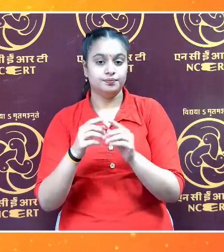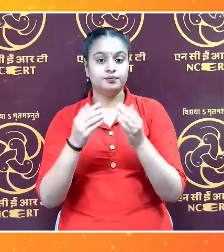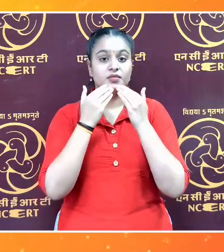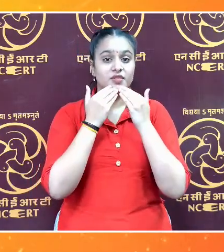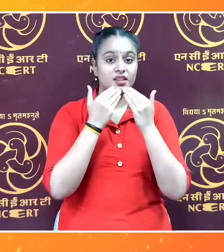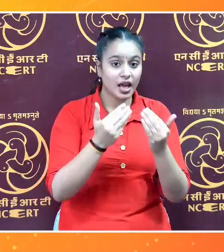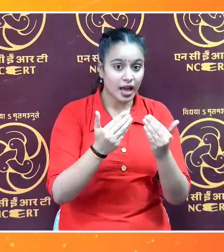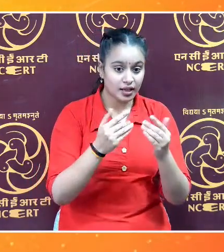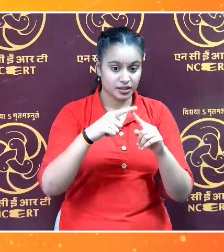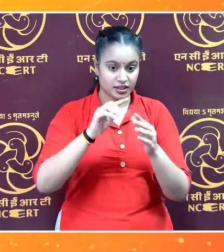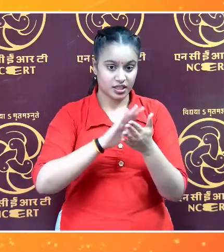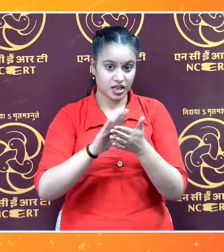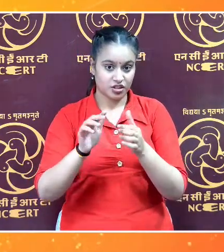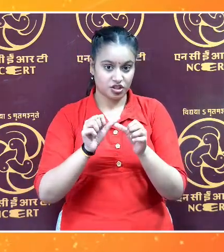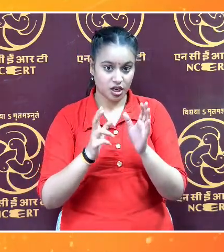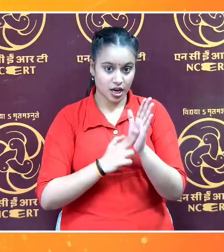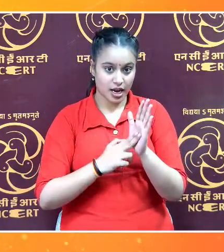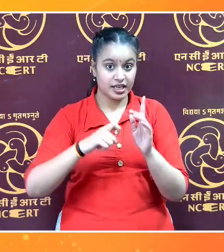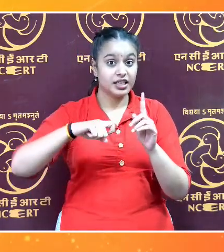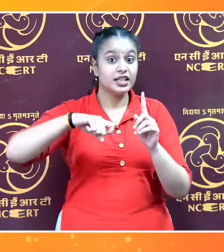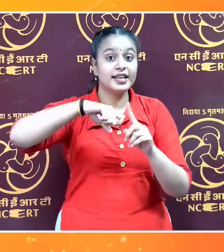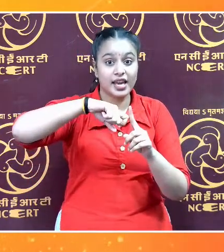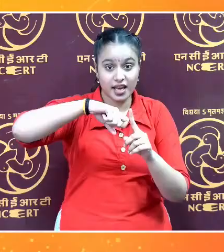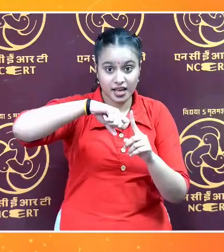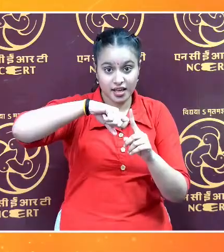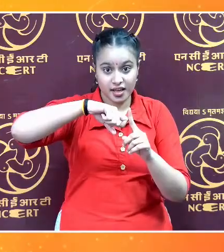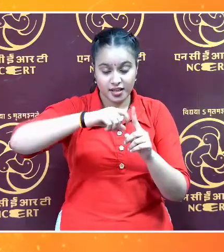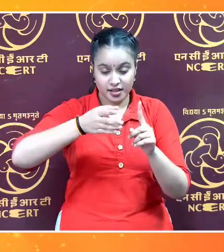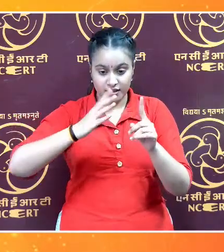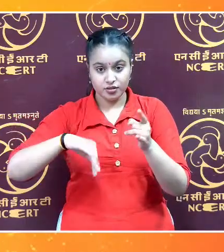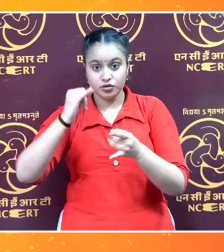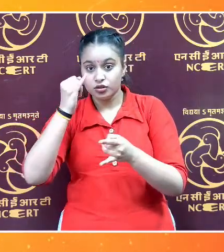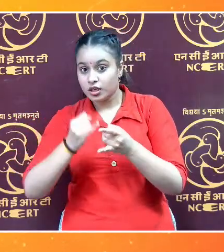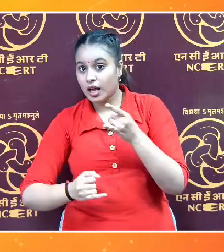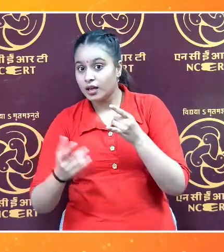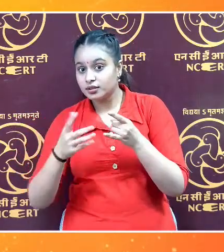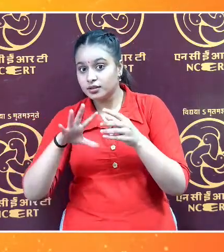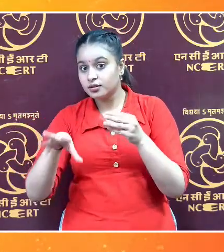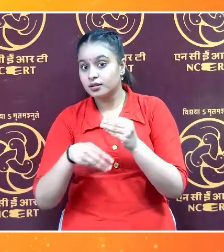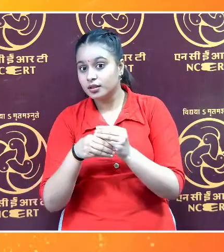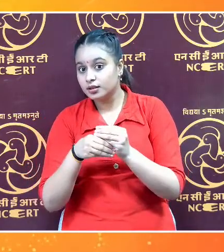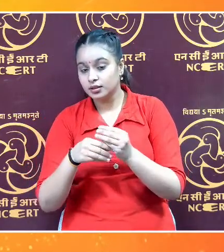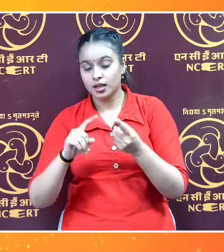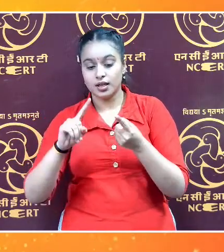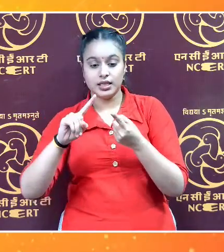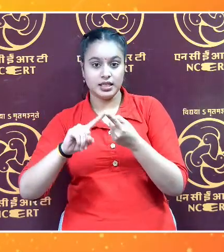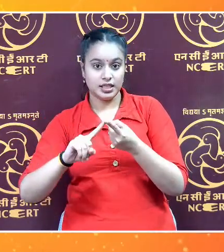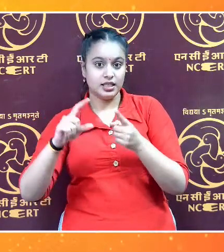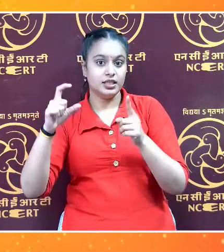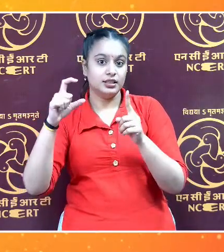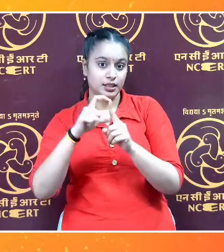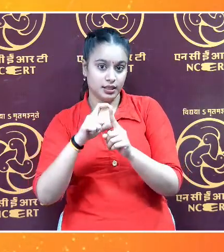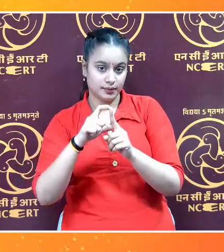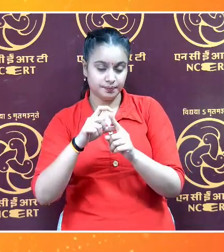Thank is without E, so Yes. it is ending on a consonant like K, so you will add ED. ED. Gather